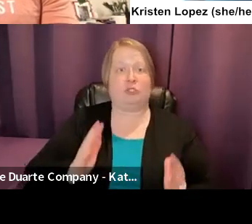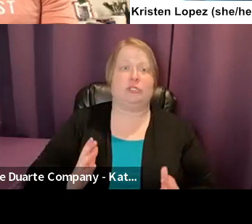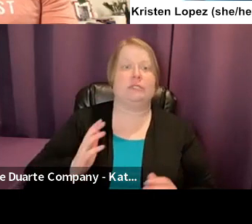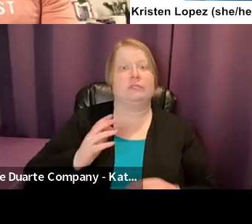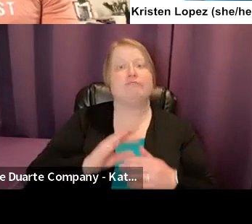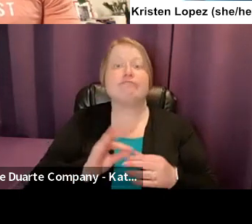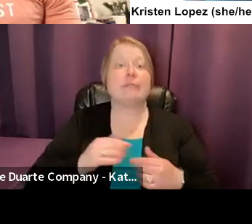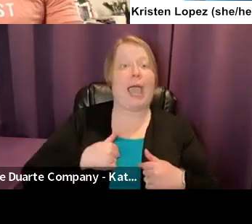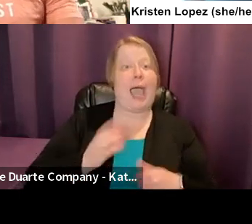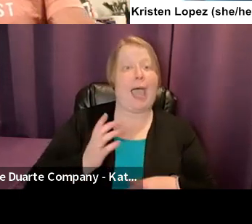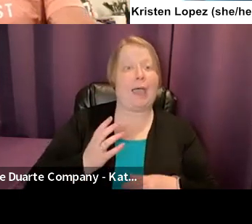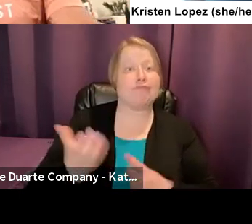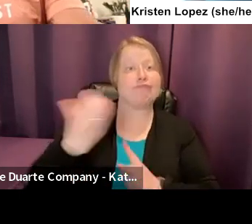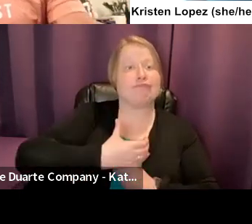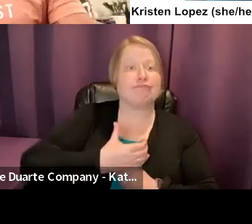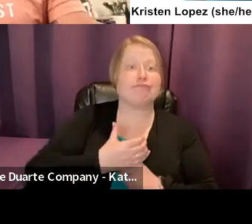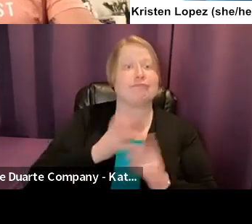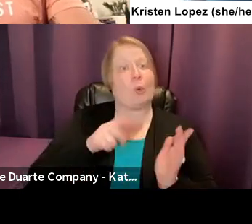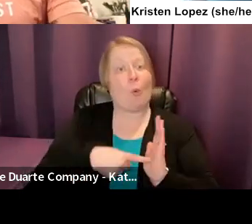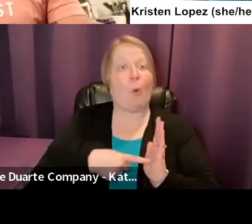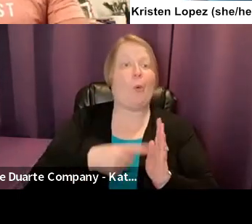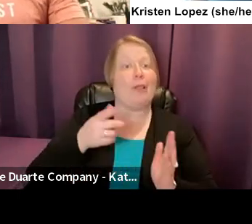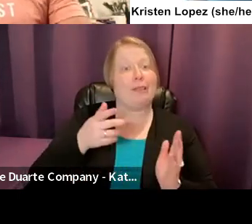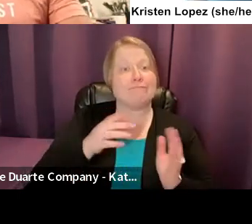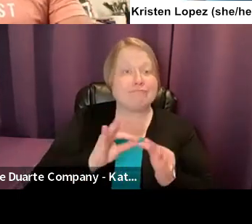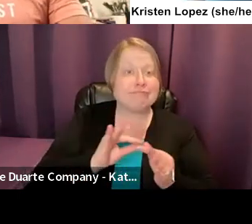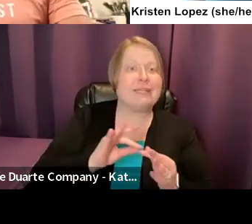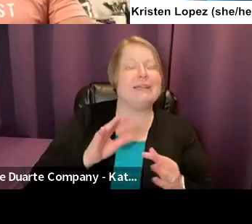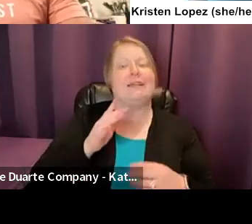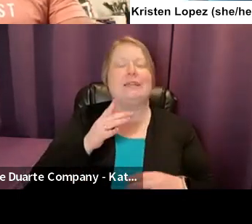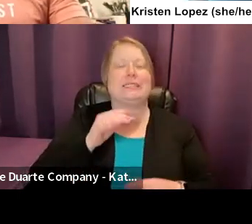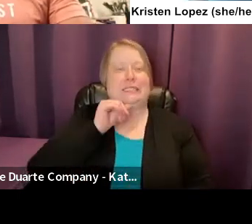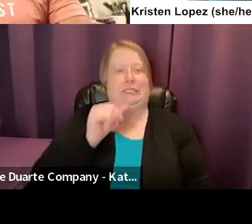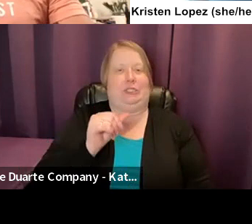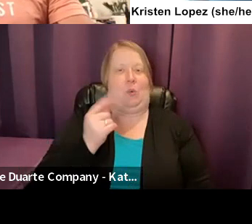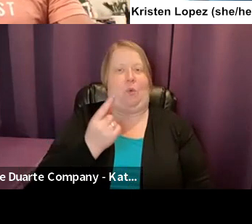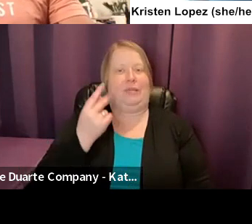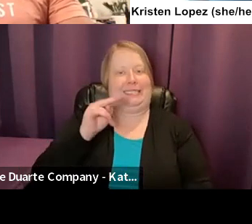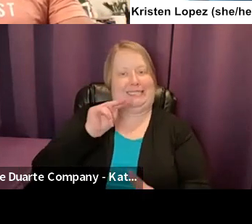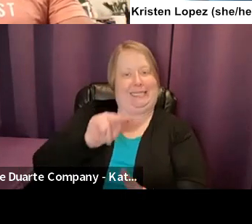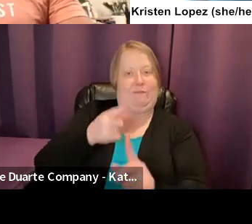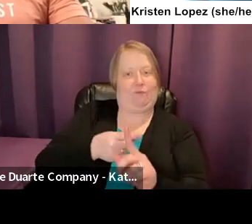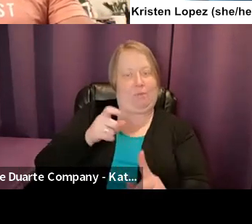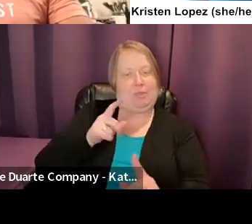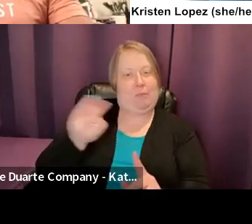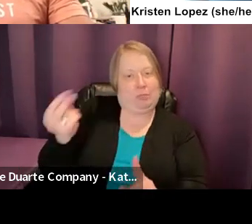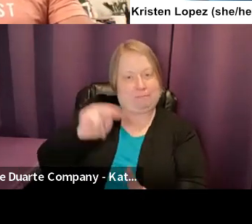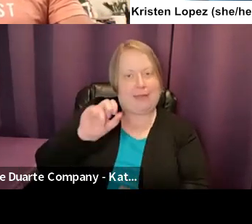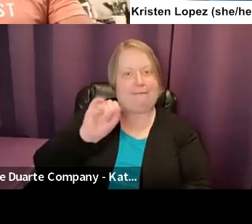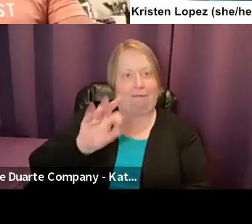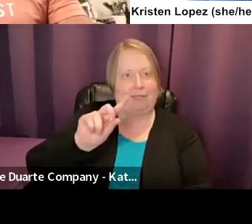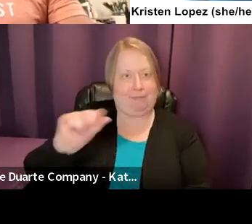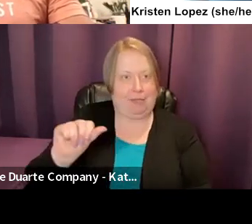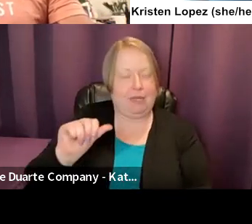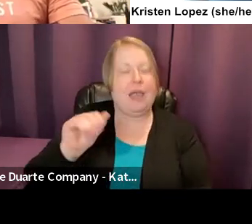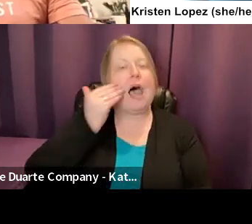this role, we're not always seeing it from the perspective of disability. I know that in film school,